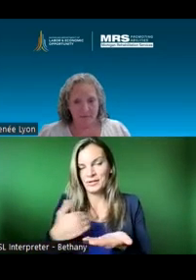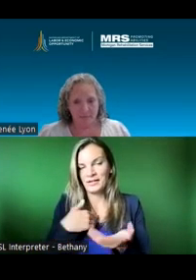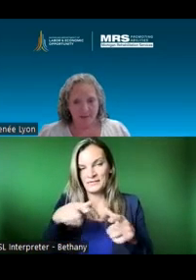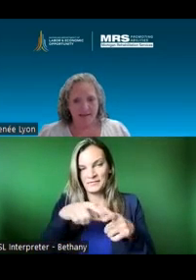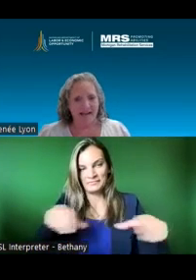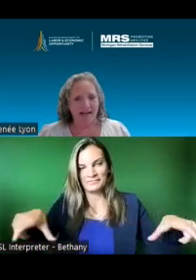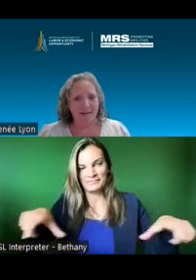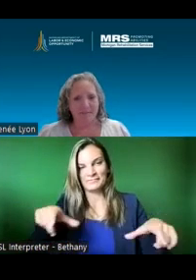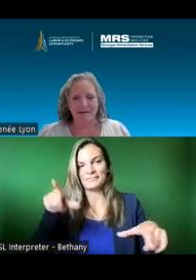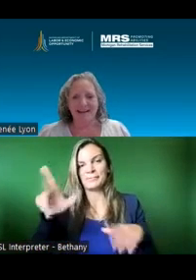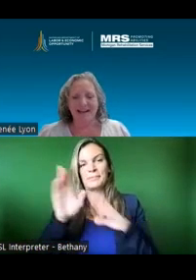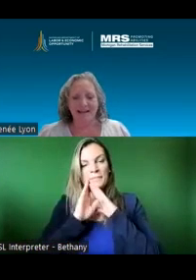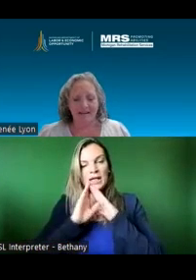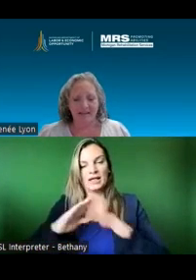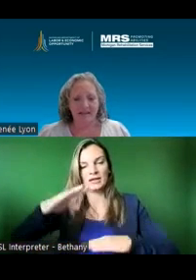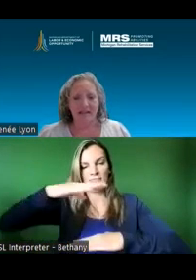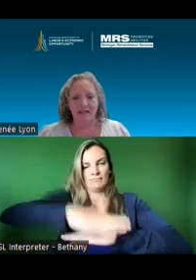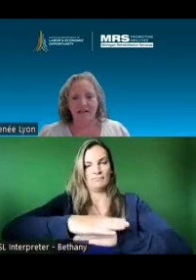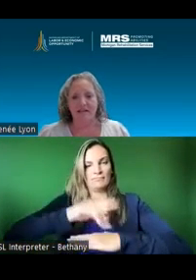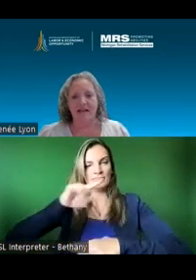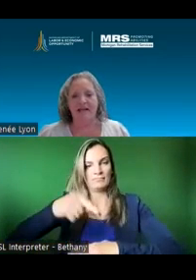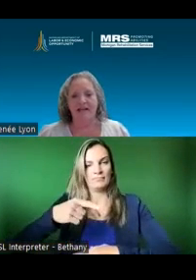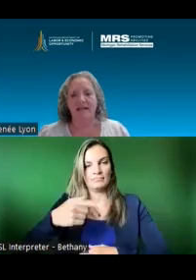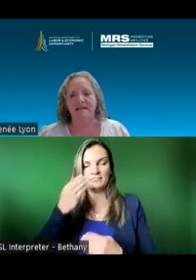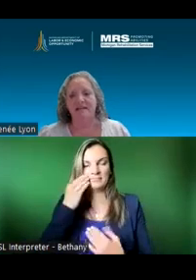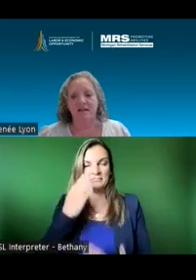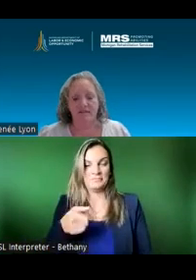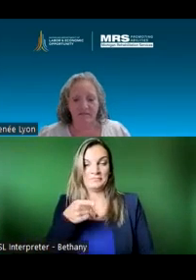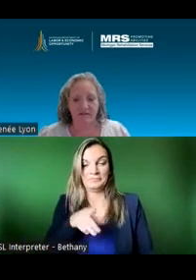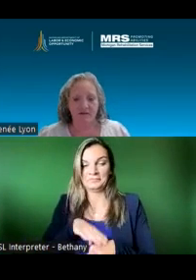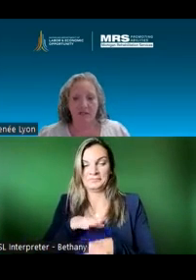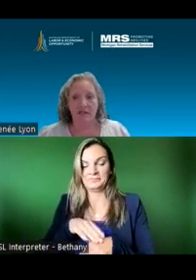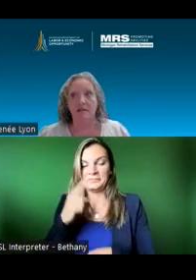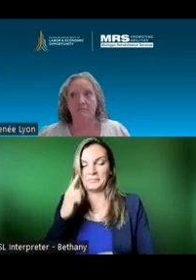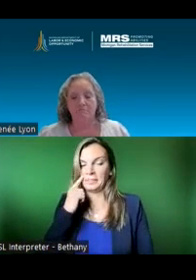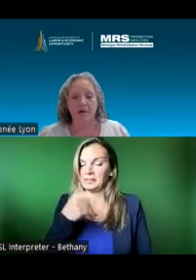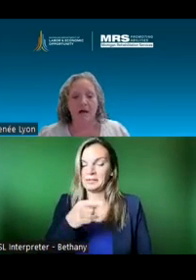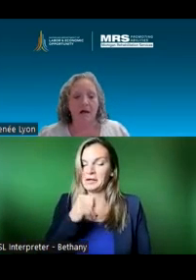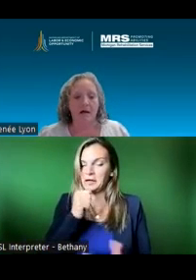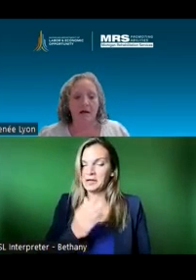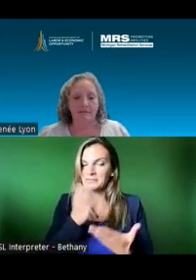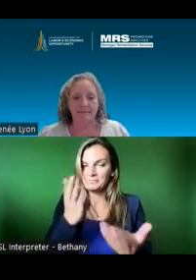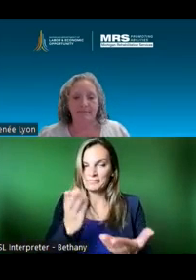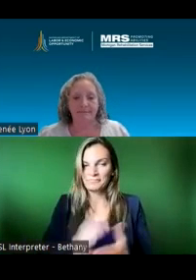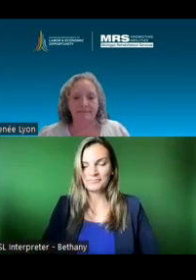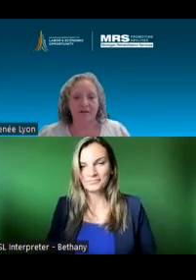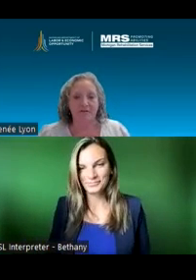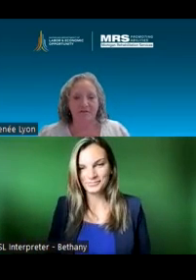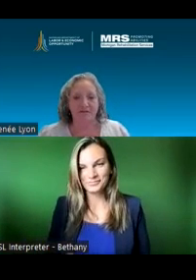top of a bed. I'm not thinking that is very